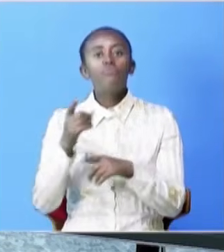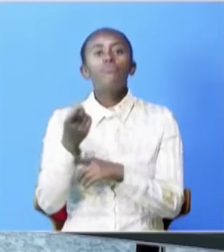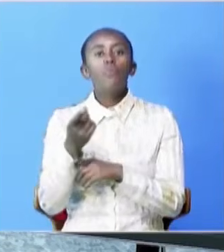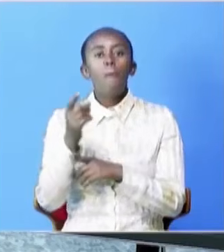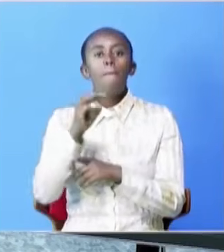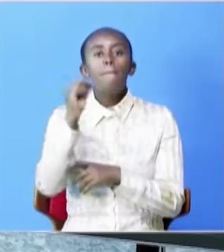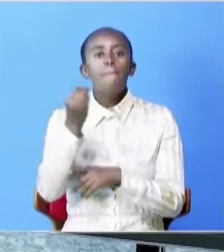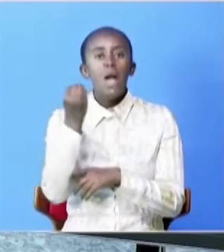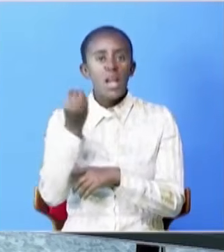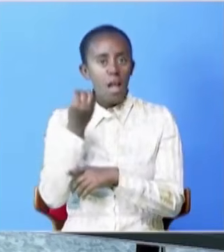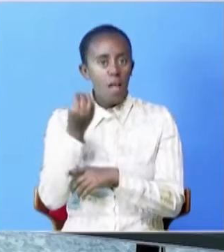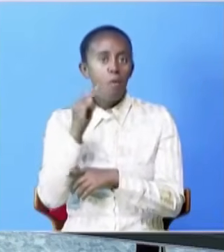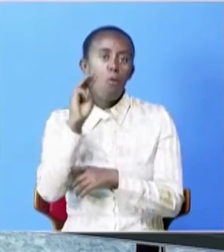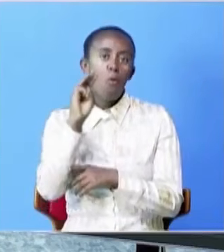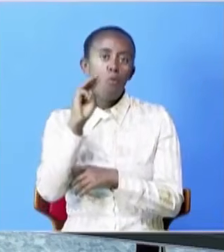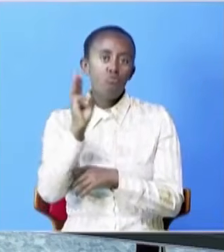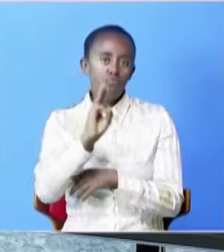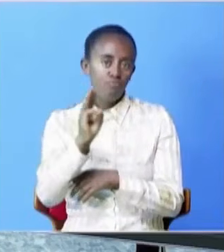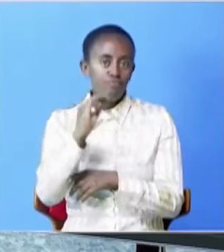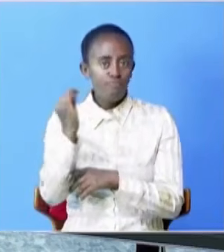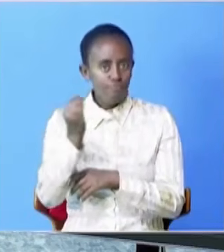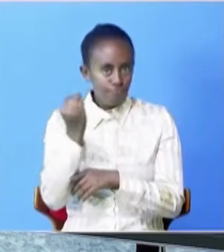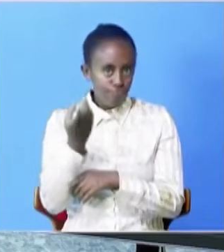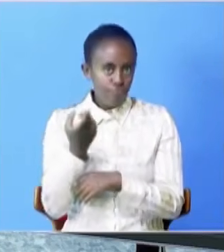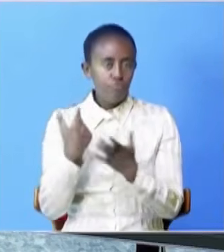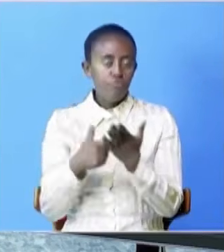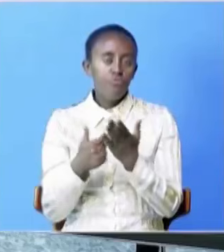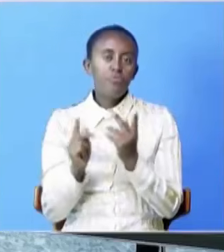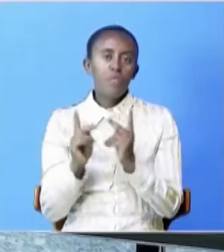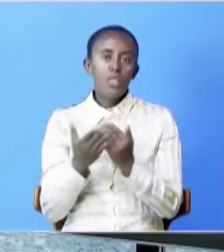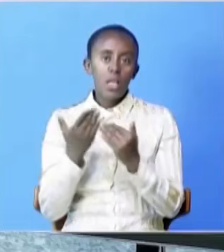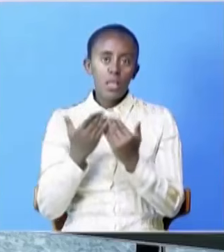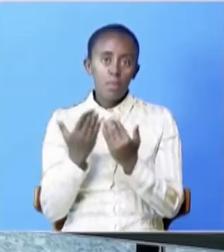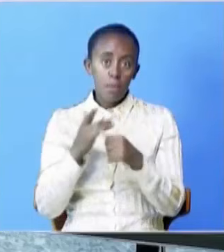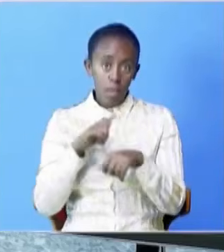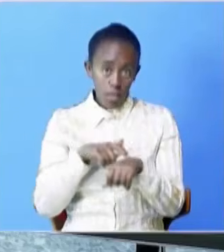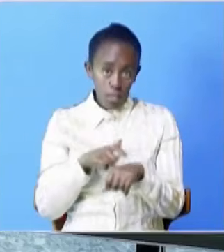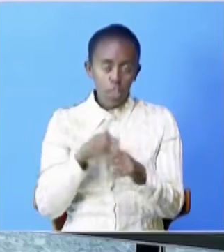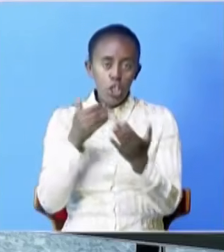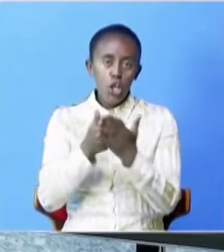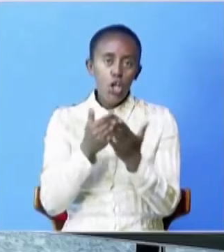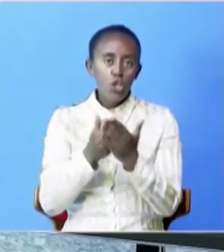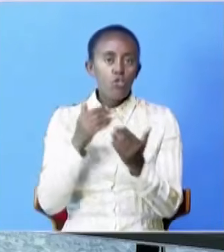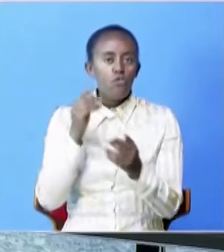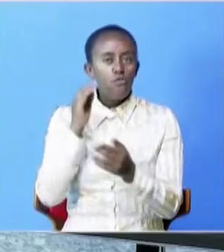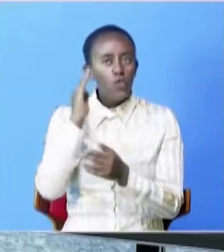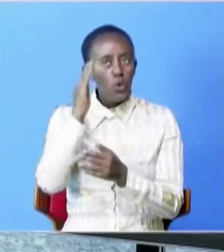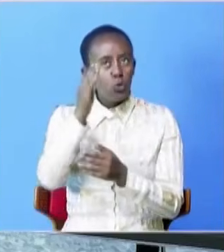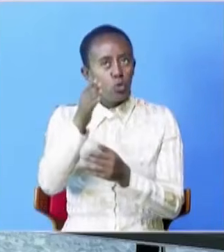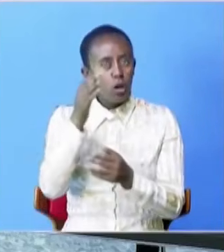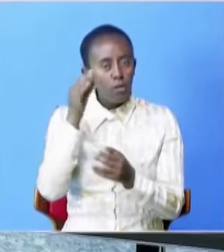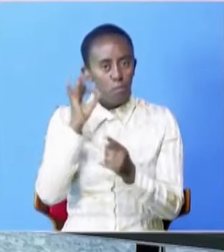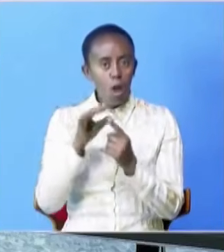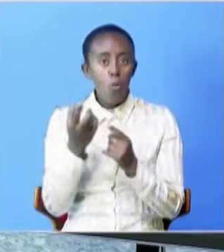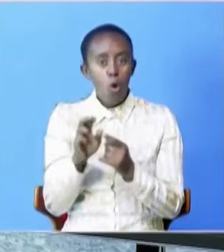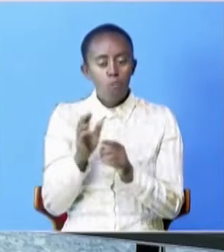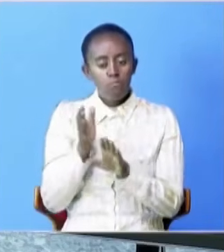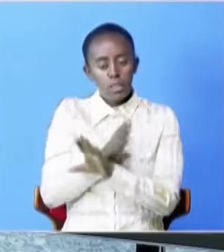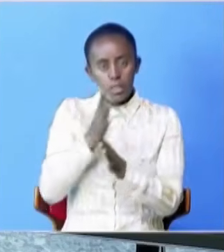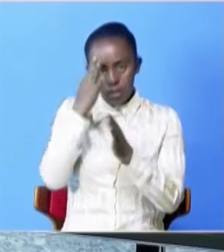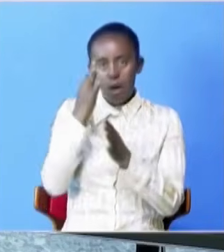if that is the case, we use the simple present tense to talk about a near future plan or a predetermined